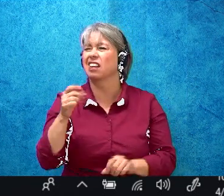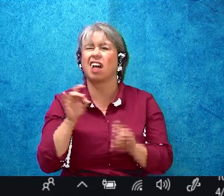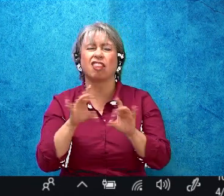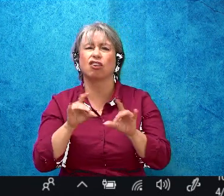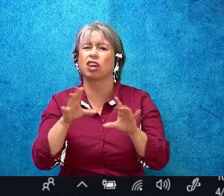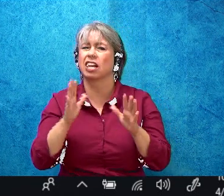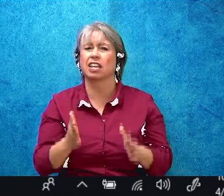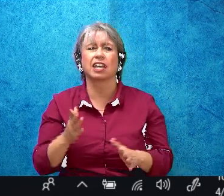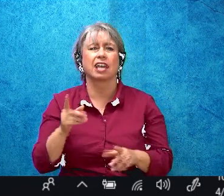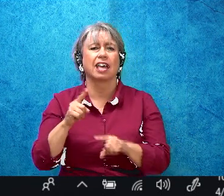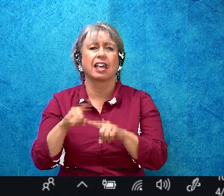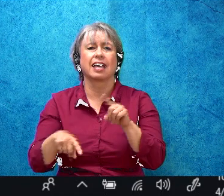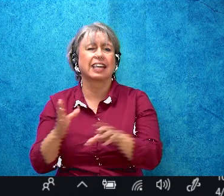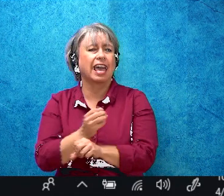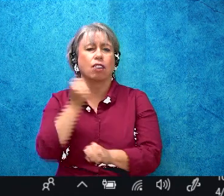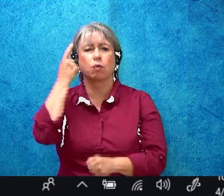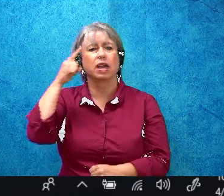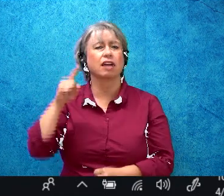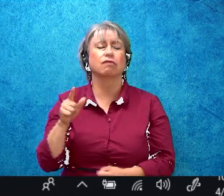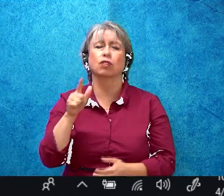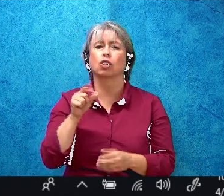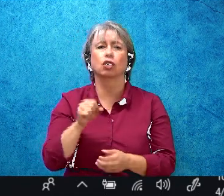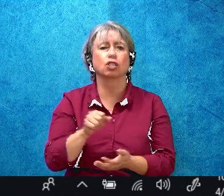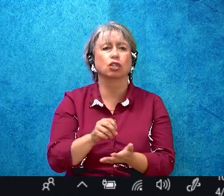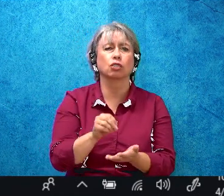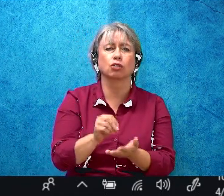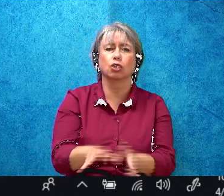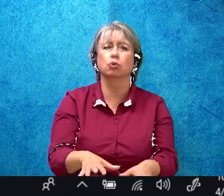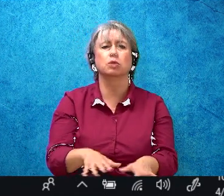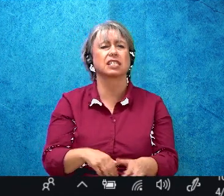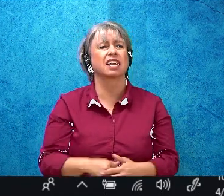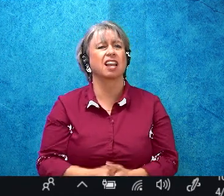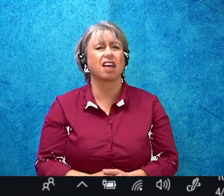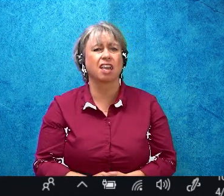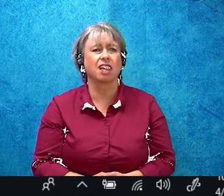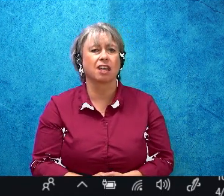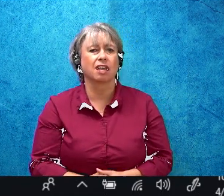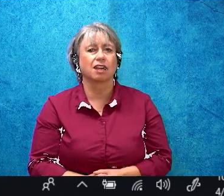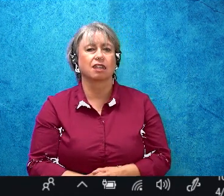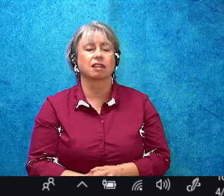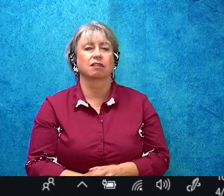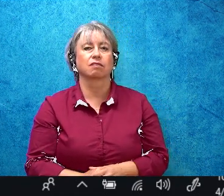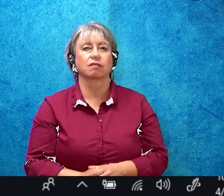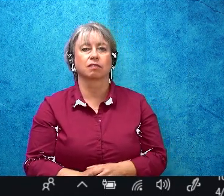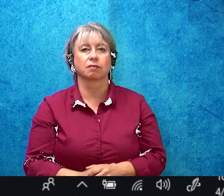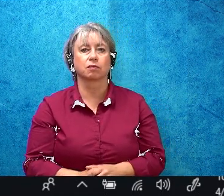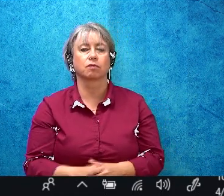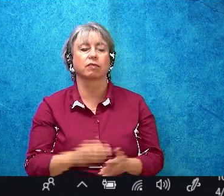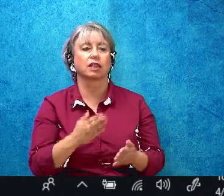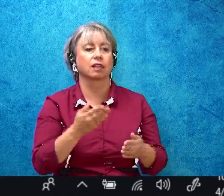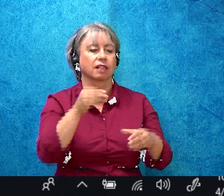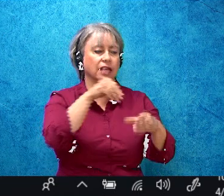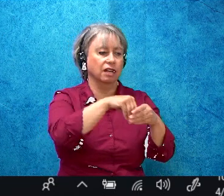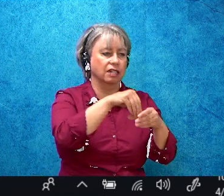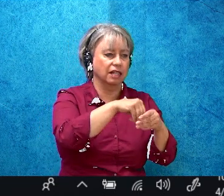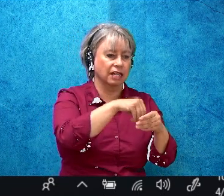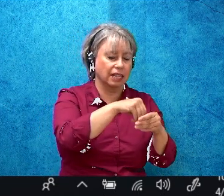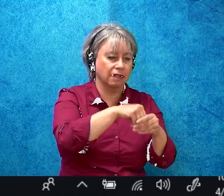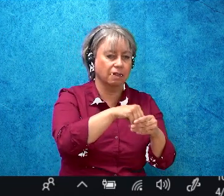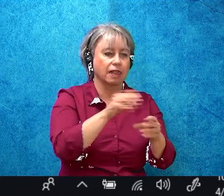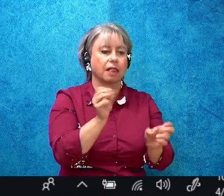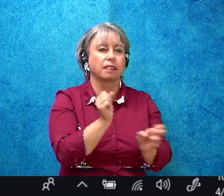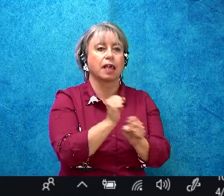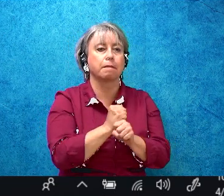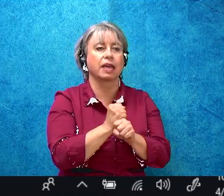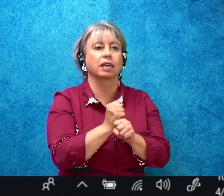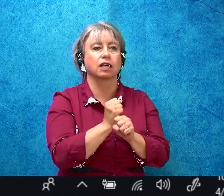win for losing, all right? So the contents that she has in the box are actually contents that make her fall